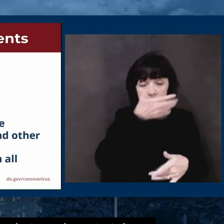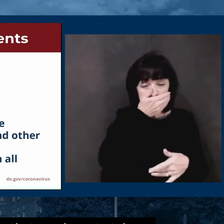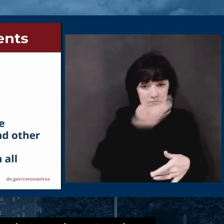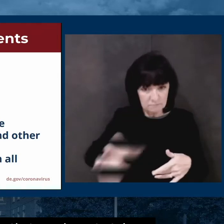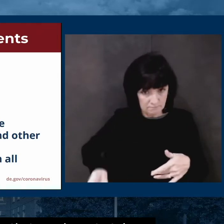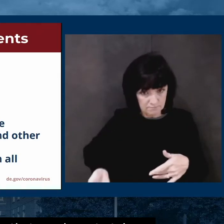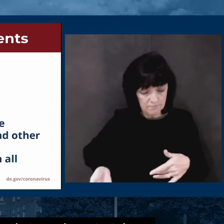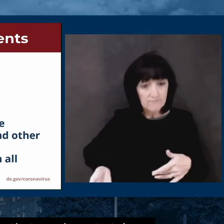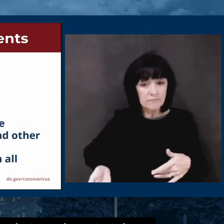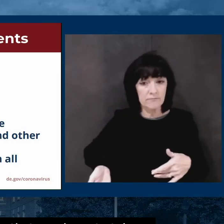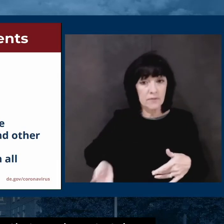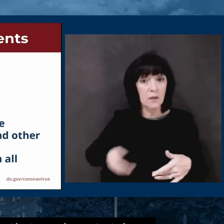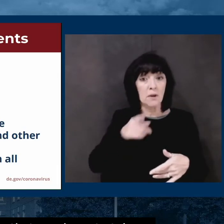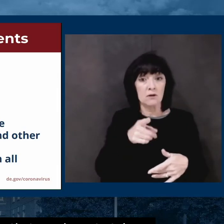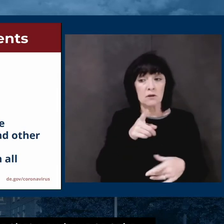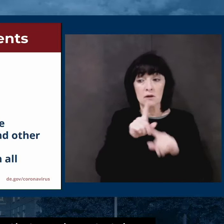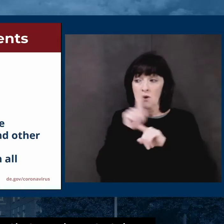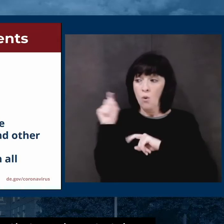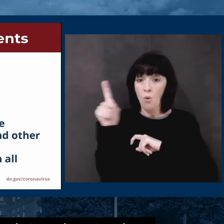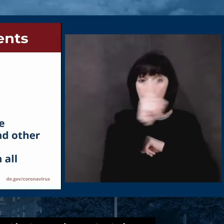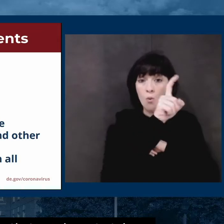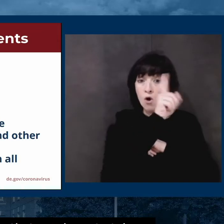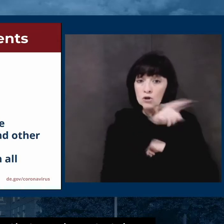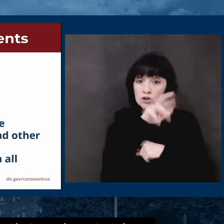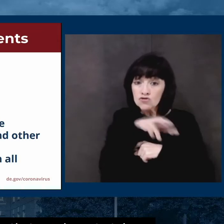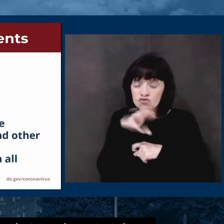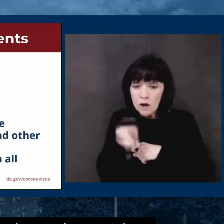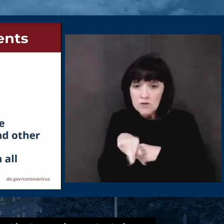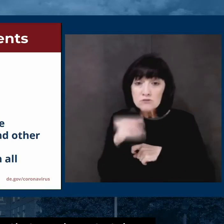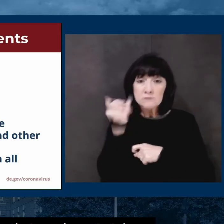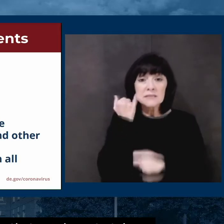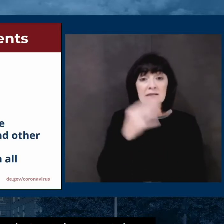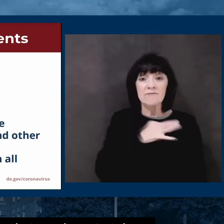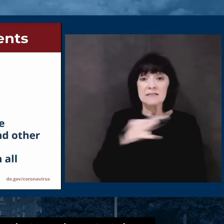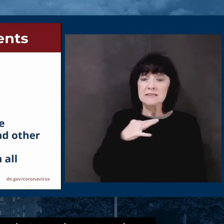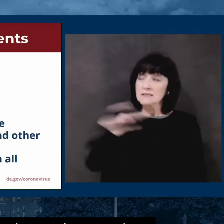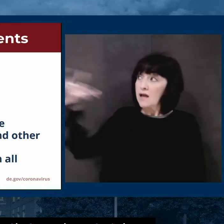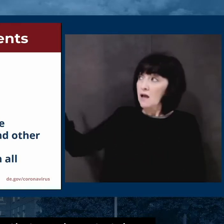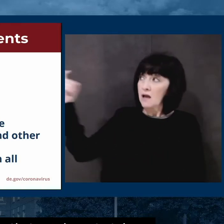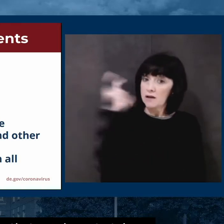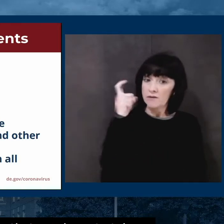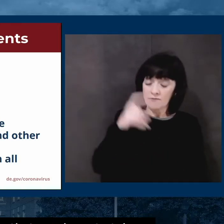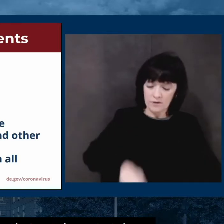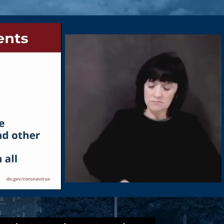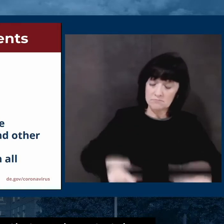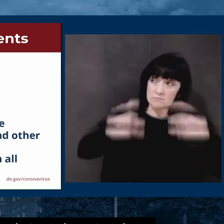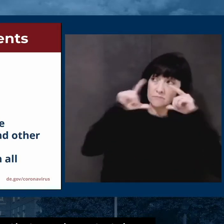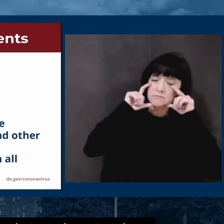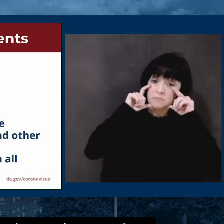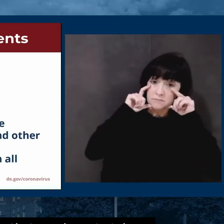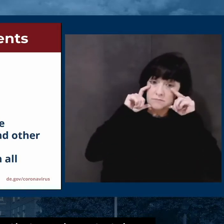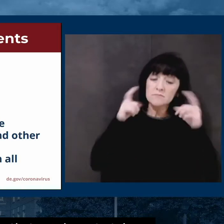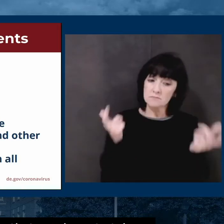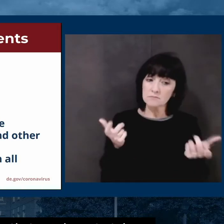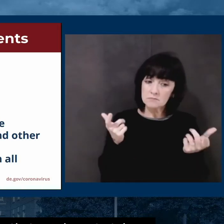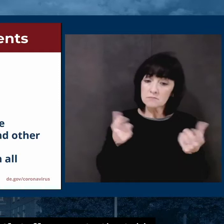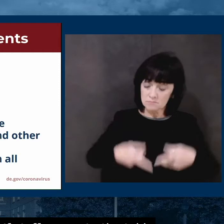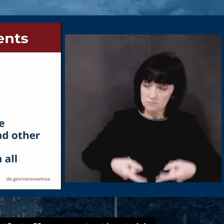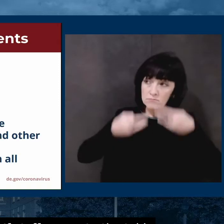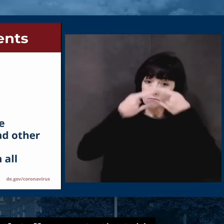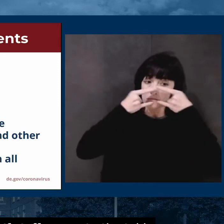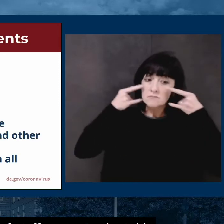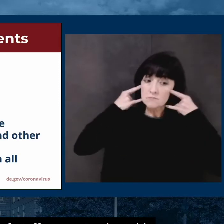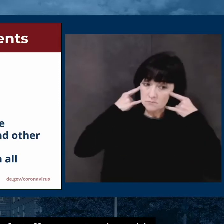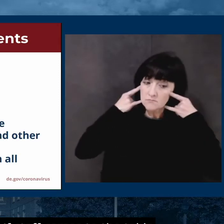put reminders on all the tables to remind everybody that if staff comes to the table, or if you have to get up from the table for any reason, we're looking for you to put those